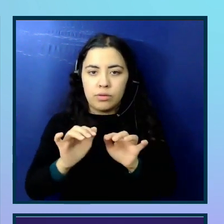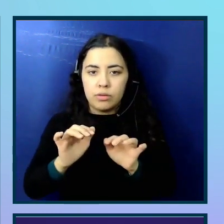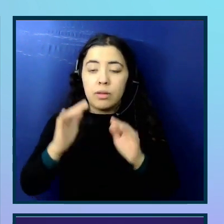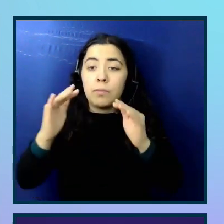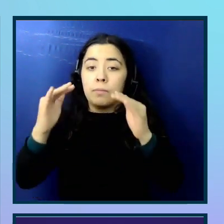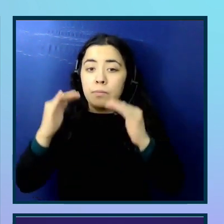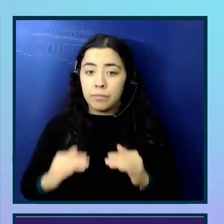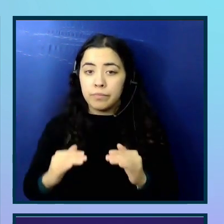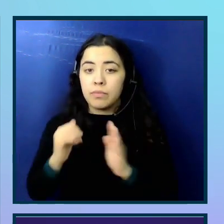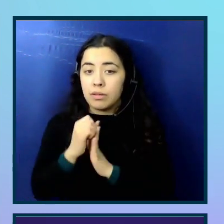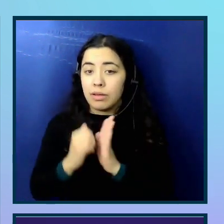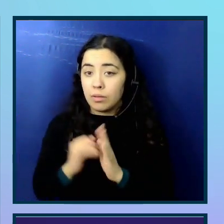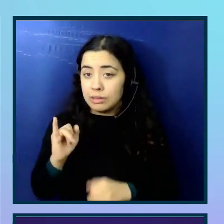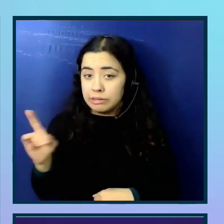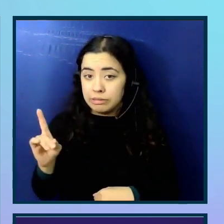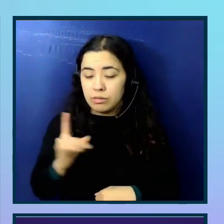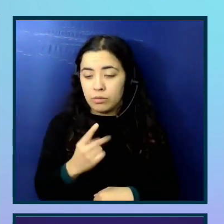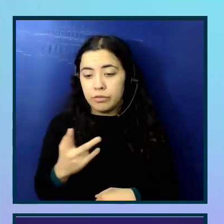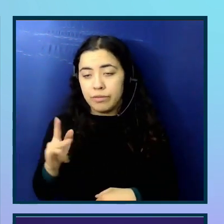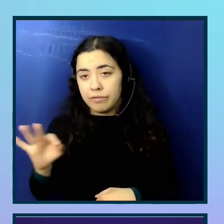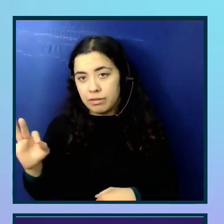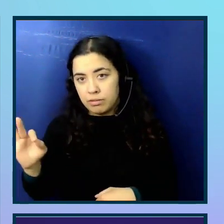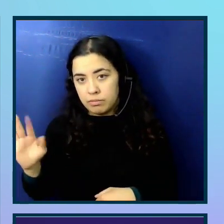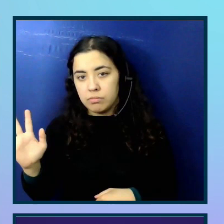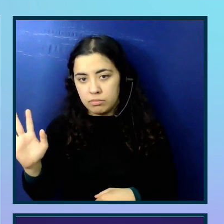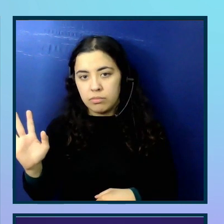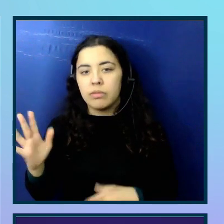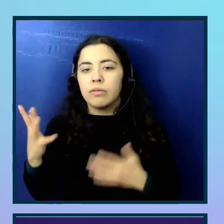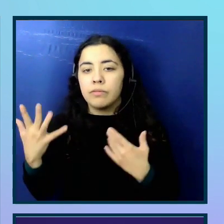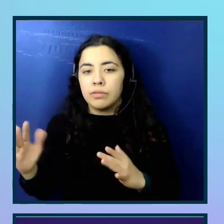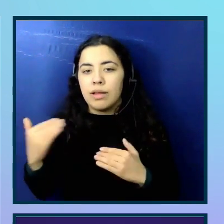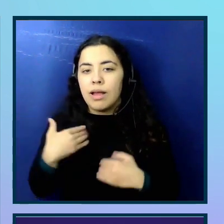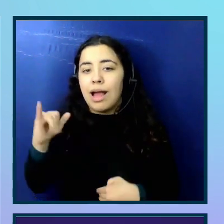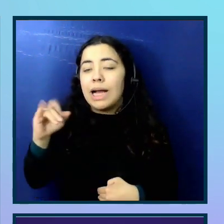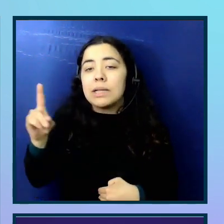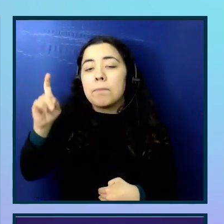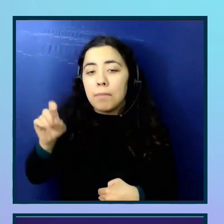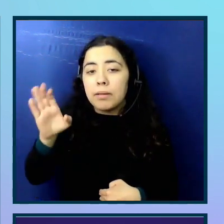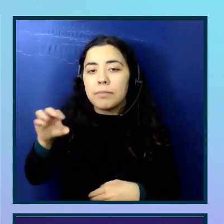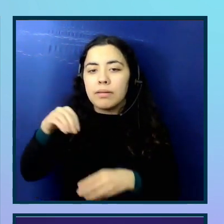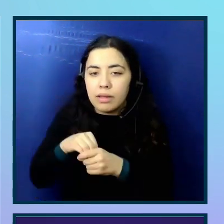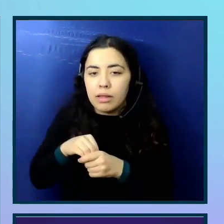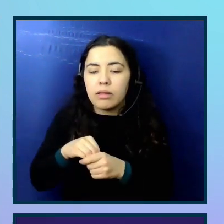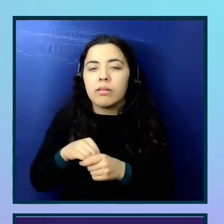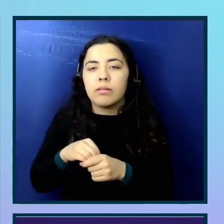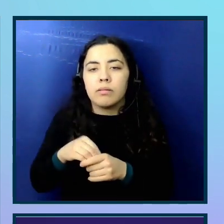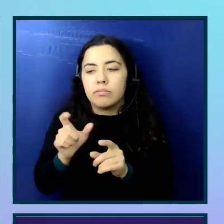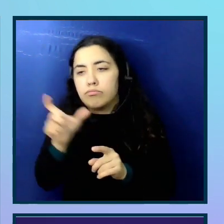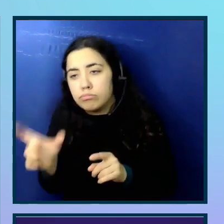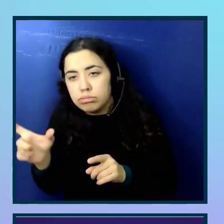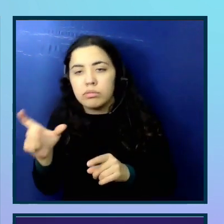it account ID, and then it's got 1, 2, 3, 4, 5, 6, 7, 8, 9. And then it has the ID must be, and then I have a format, just a